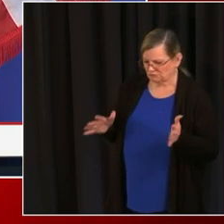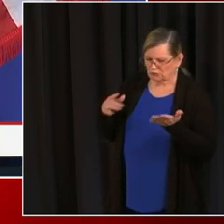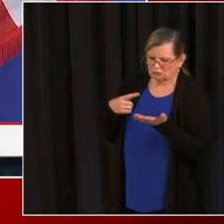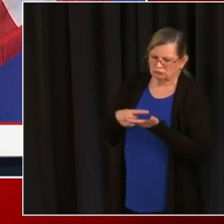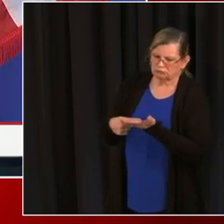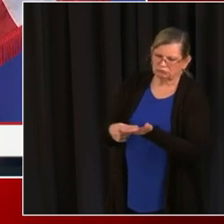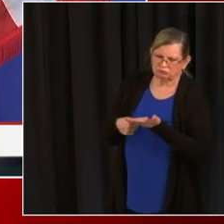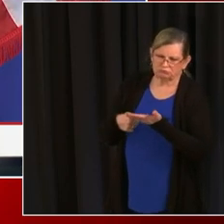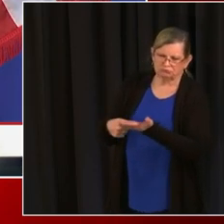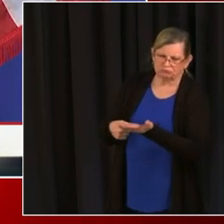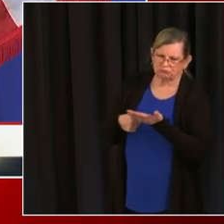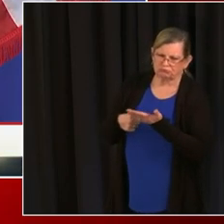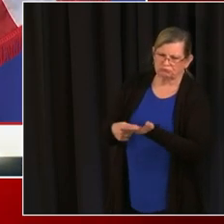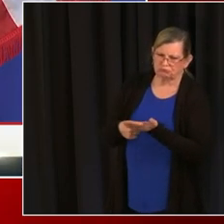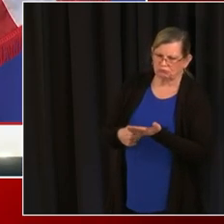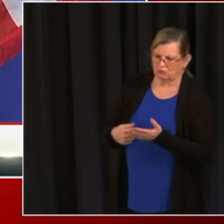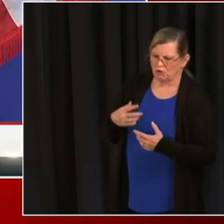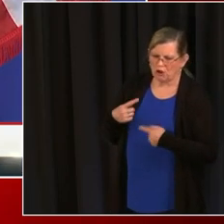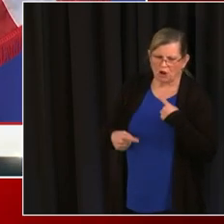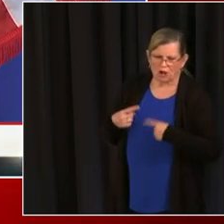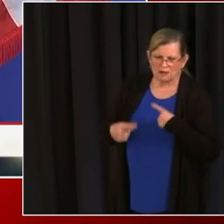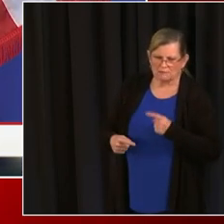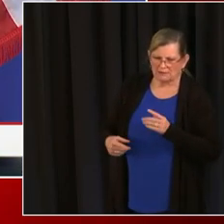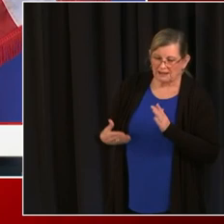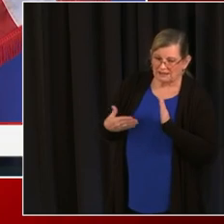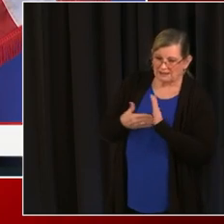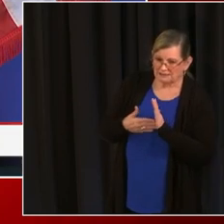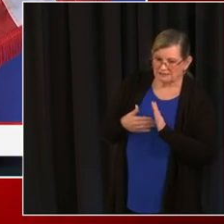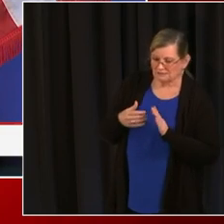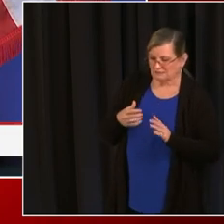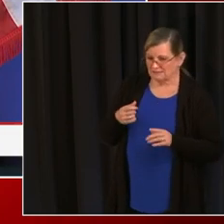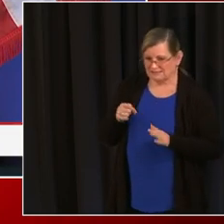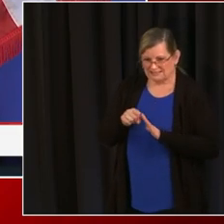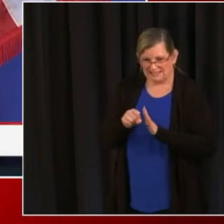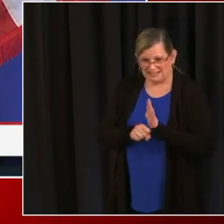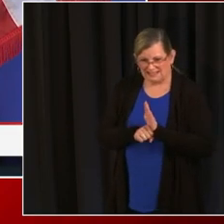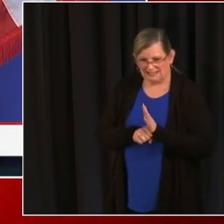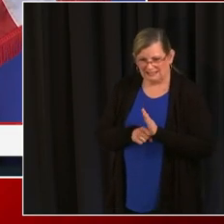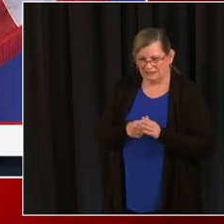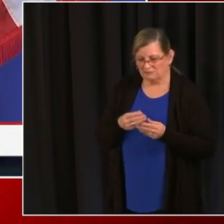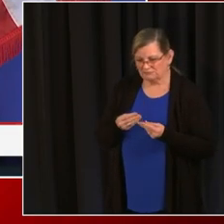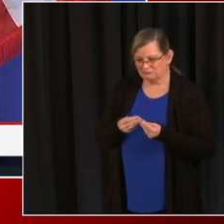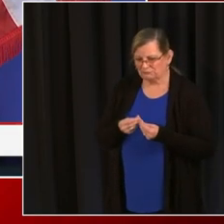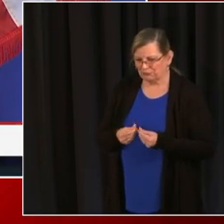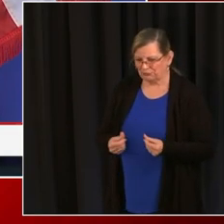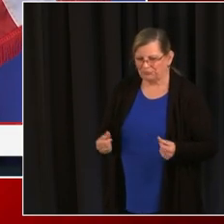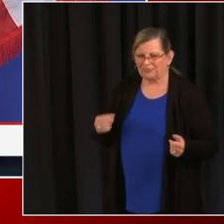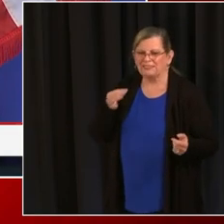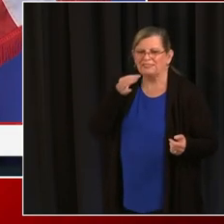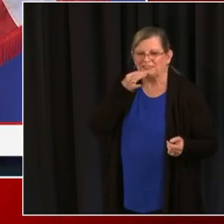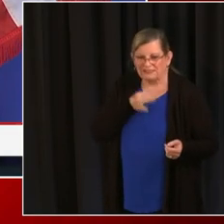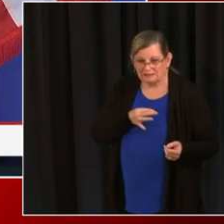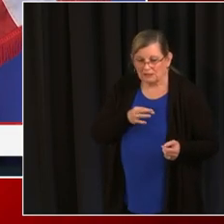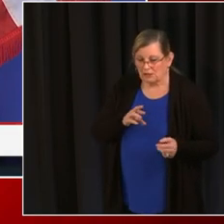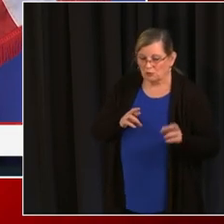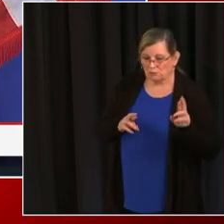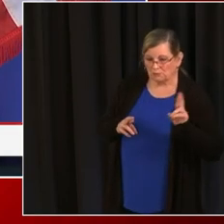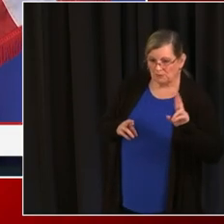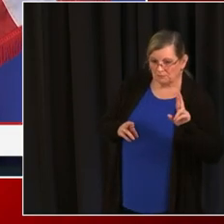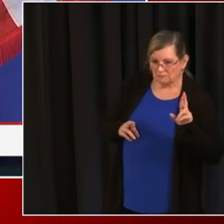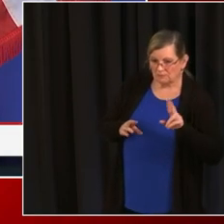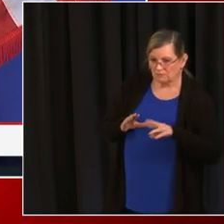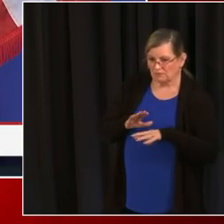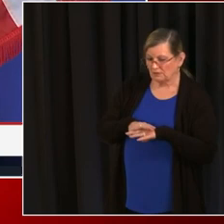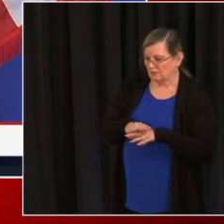the arguments against statehood are thin, and the Republicans on